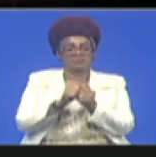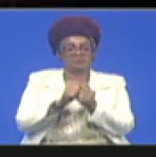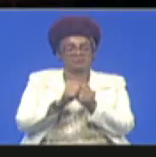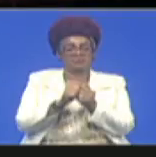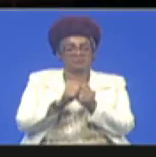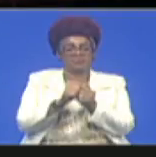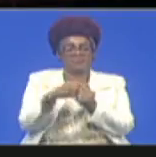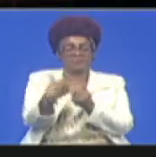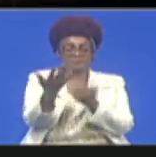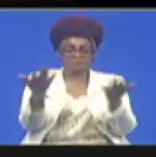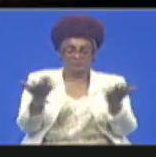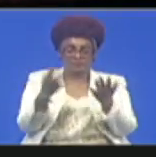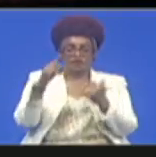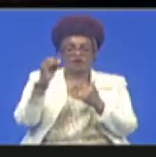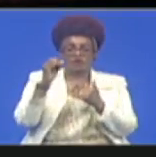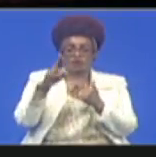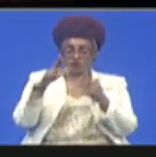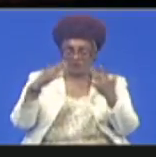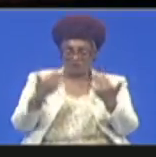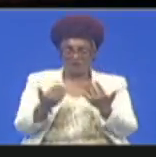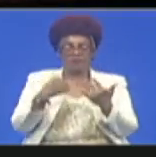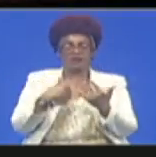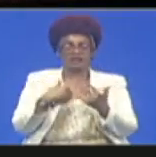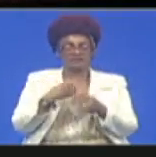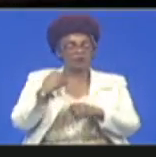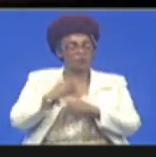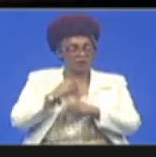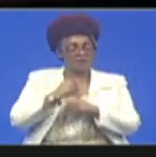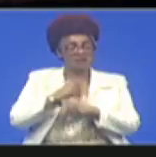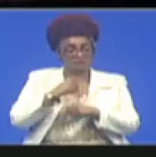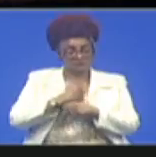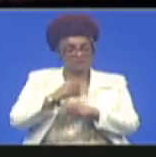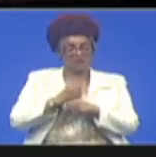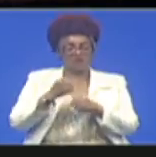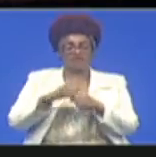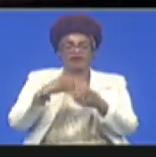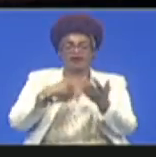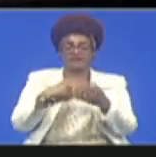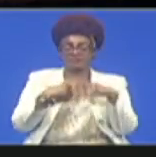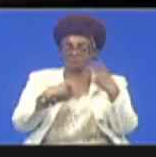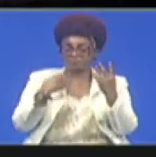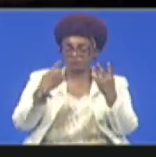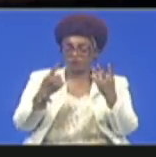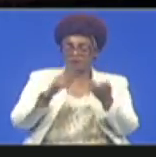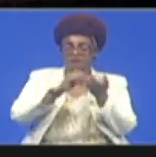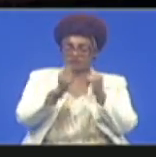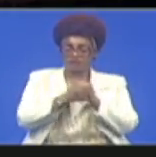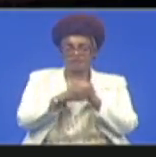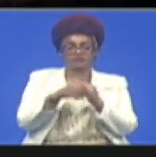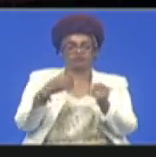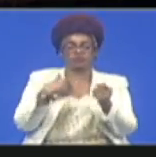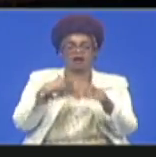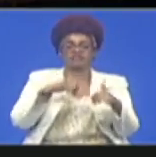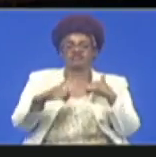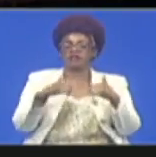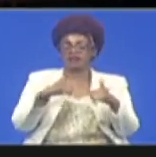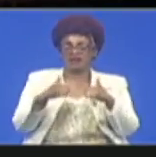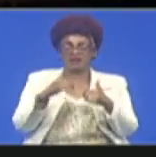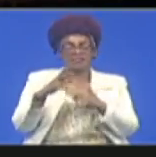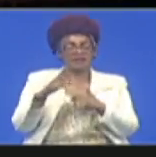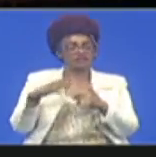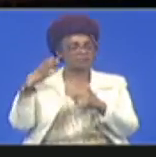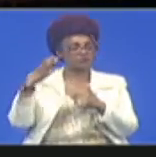And back home, Gor Mahia have an uphill task of overturning a 4-1 first leg loss to USM Alger in the CAF Champions